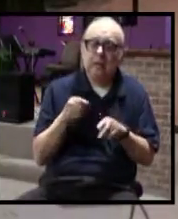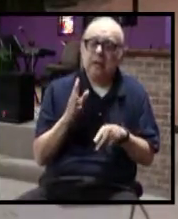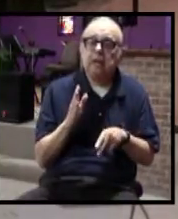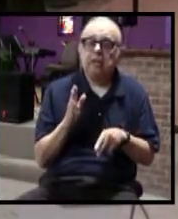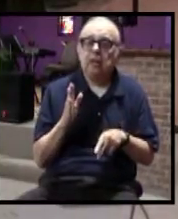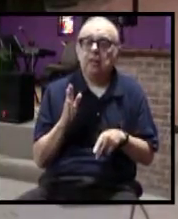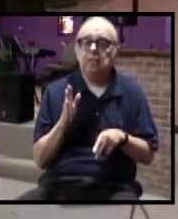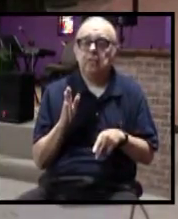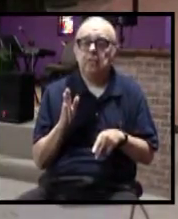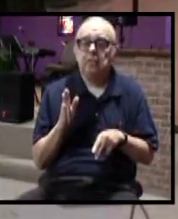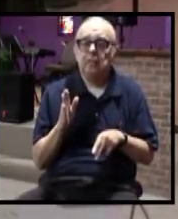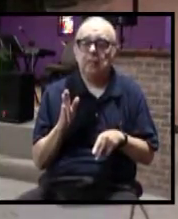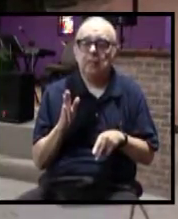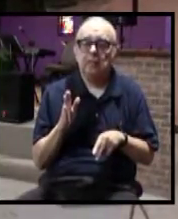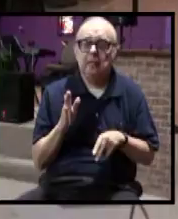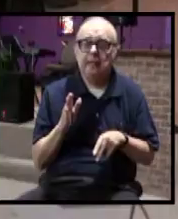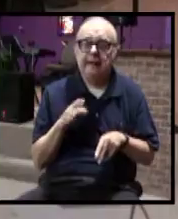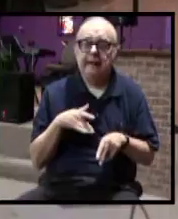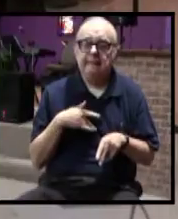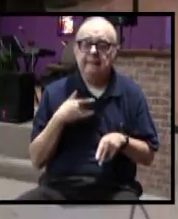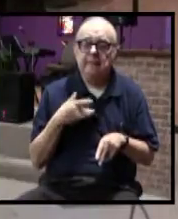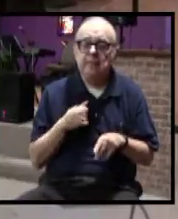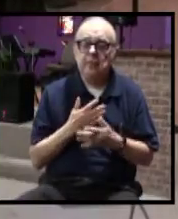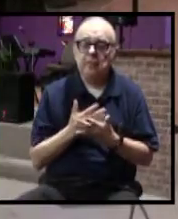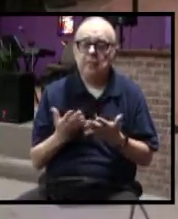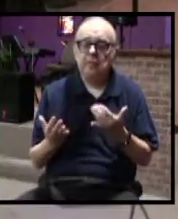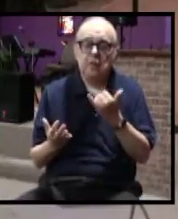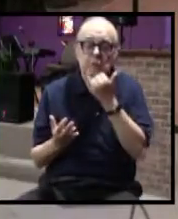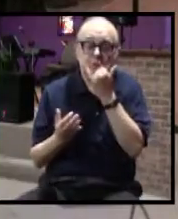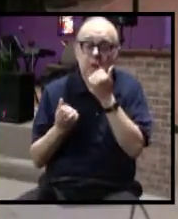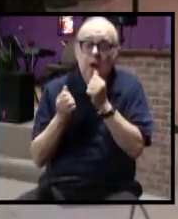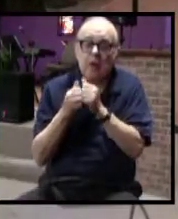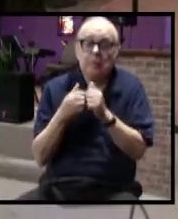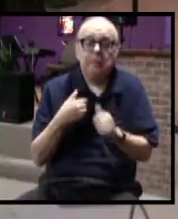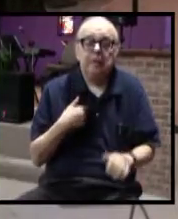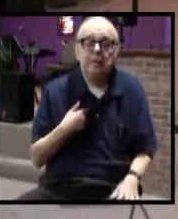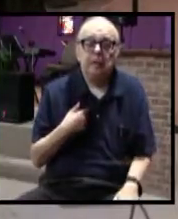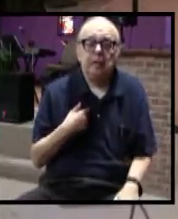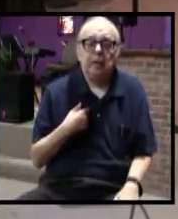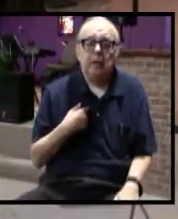okay, God, I, is there something wrong with me?